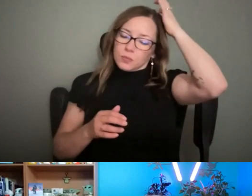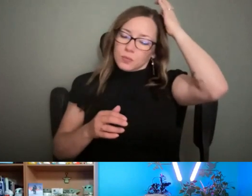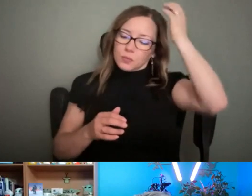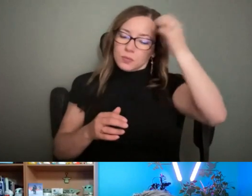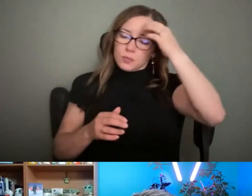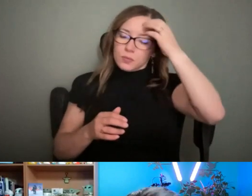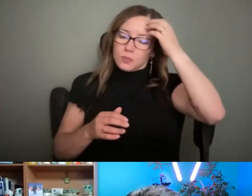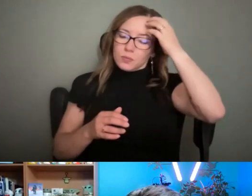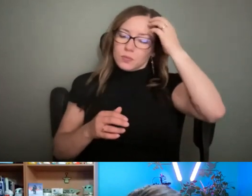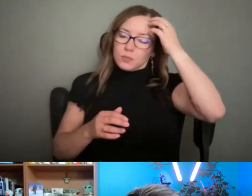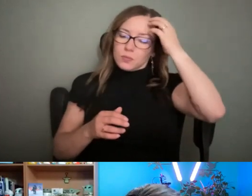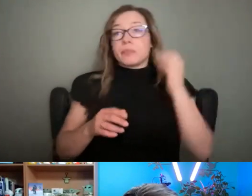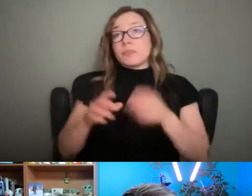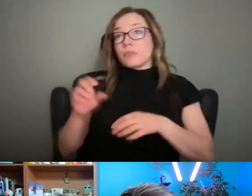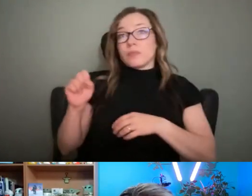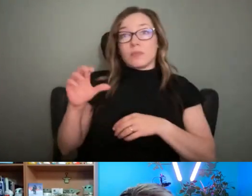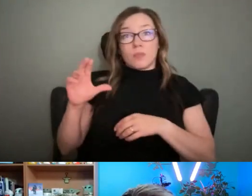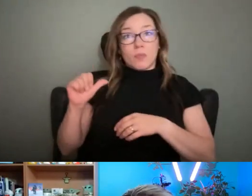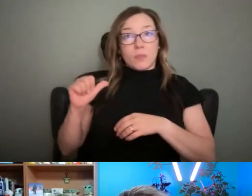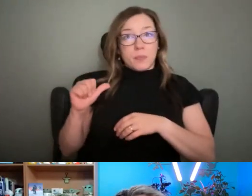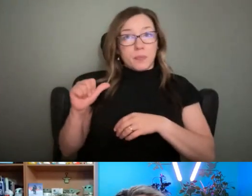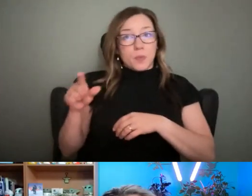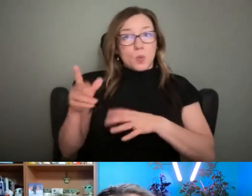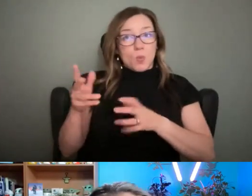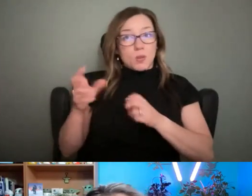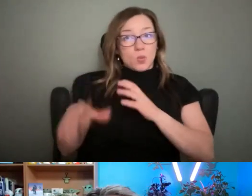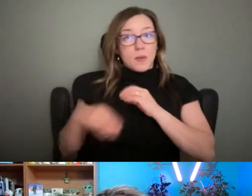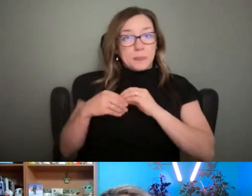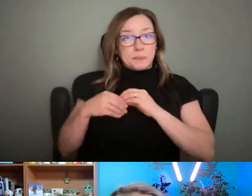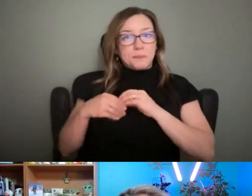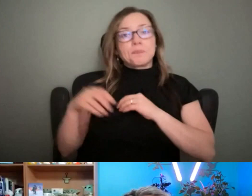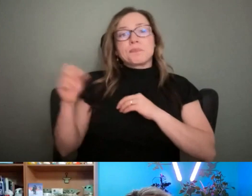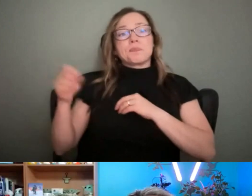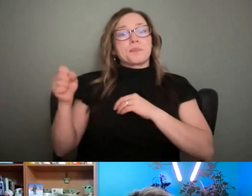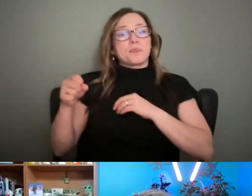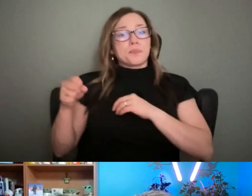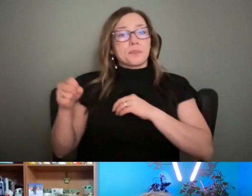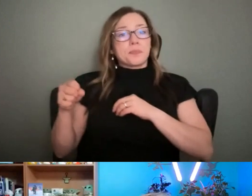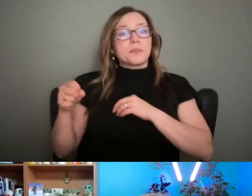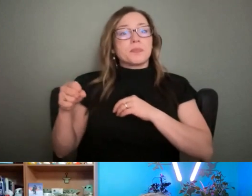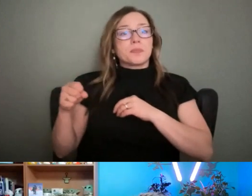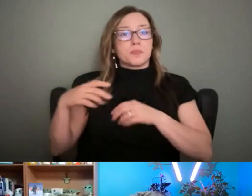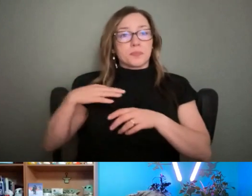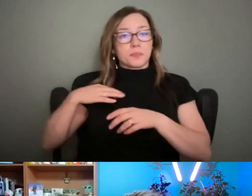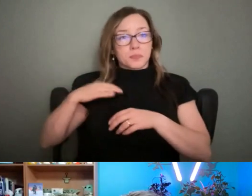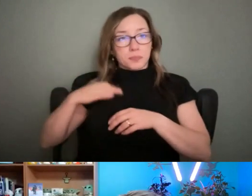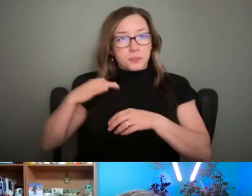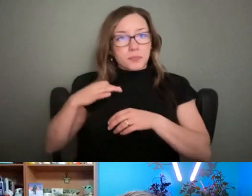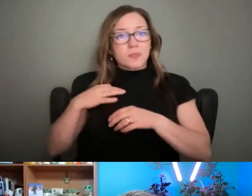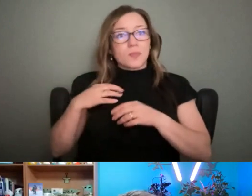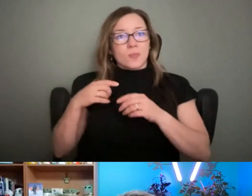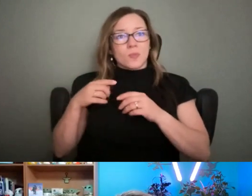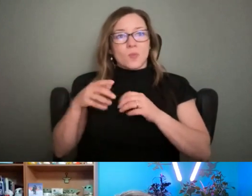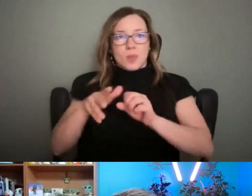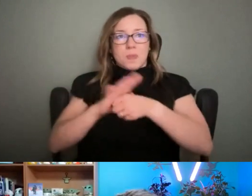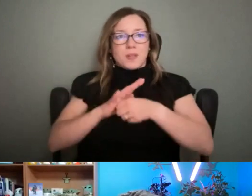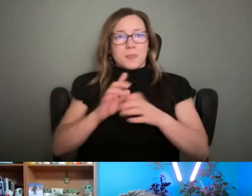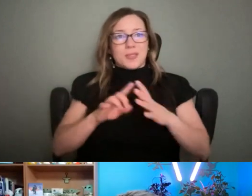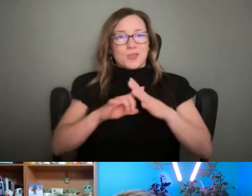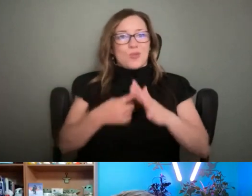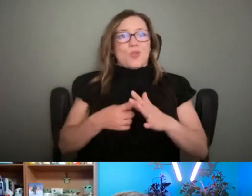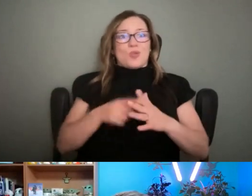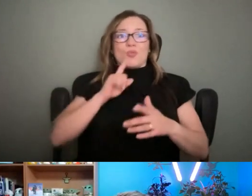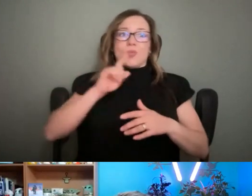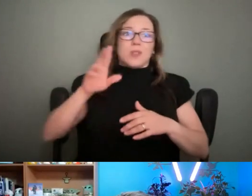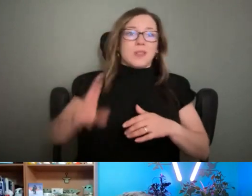Sarah, would you like to add to that? Sure. Yeah, the volunteerism when the pandemic started was really